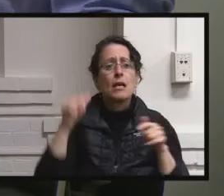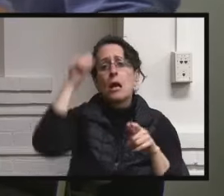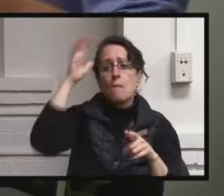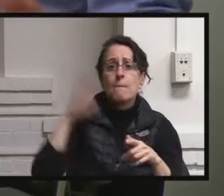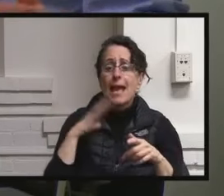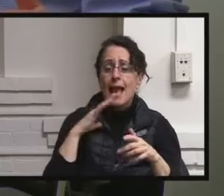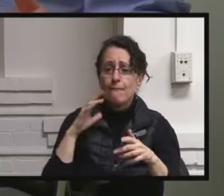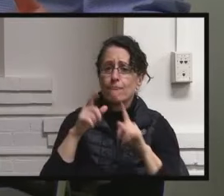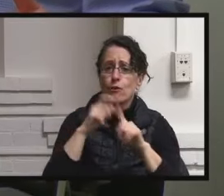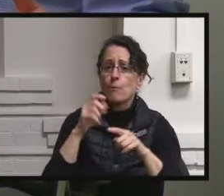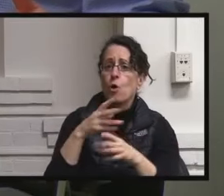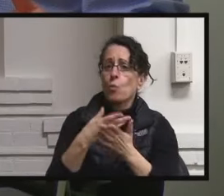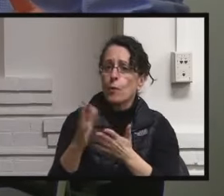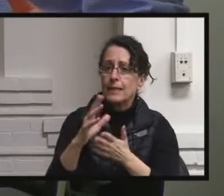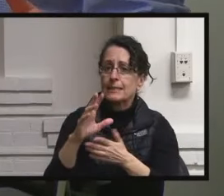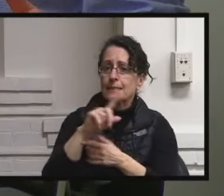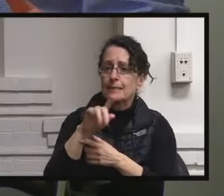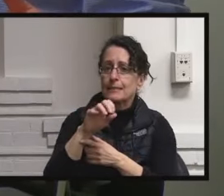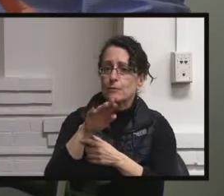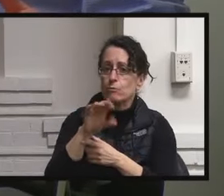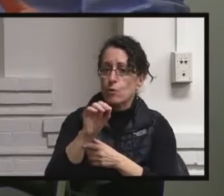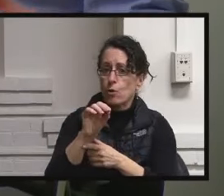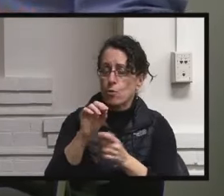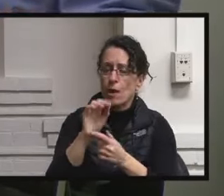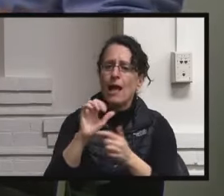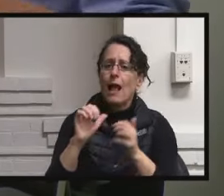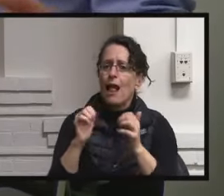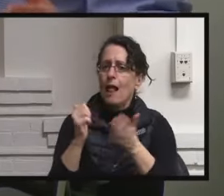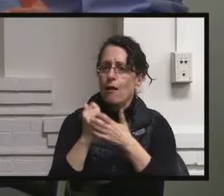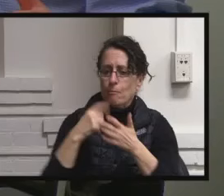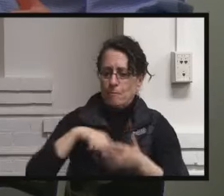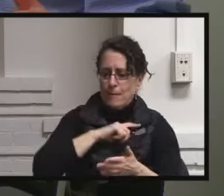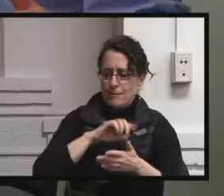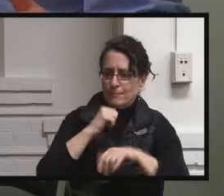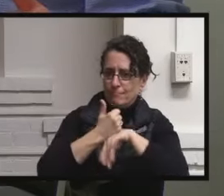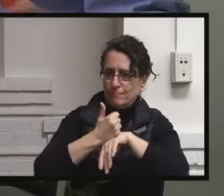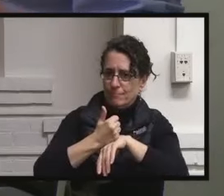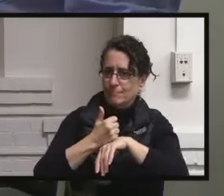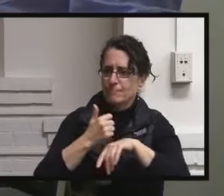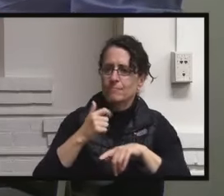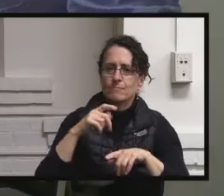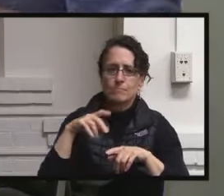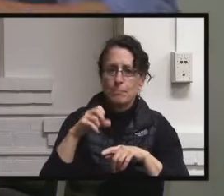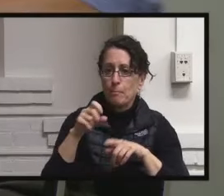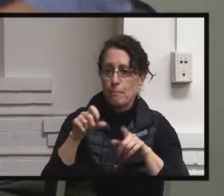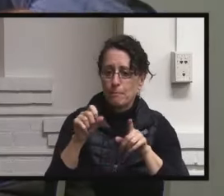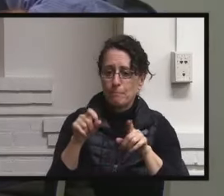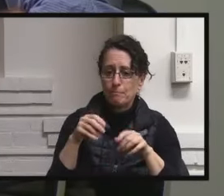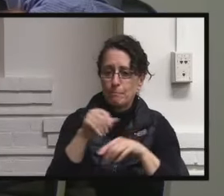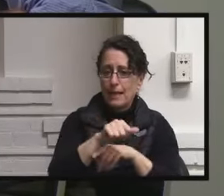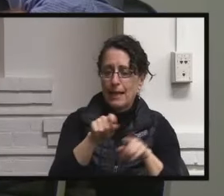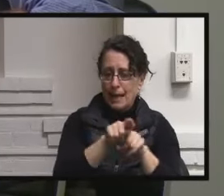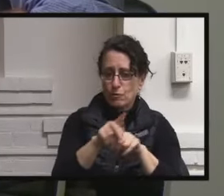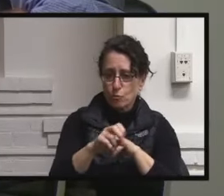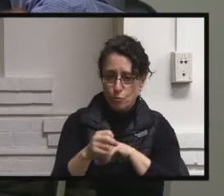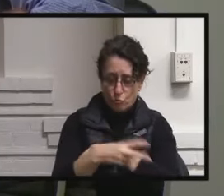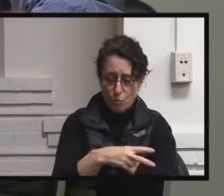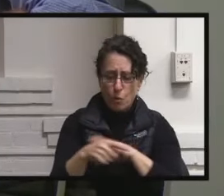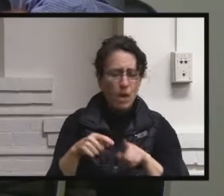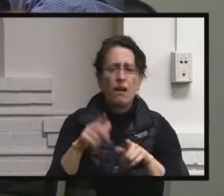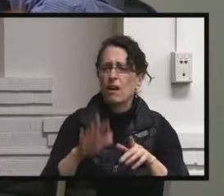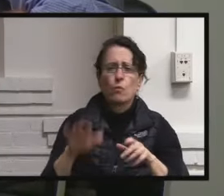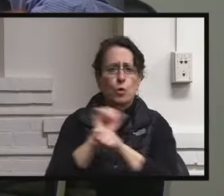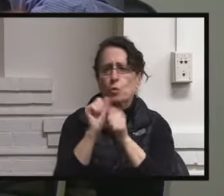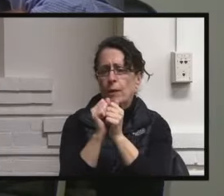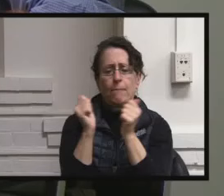who has overseen this type of transition in hundreds of communities nationwide. And what he says is that this